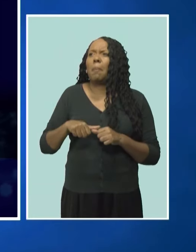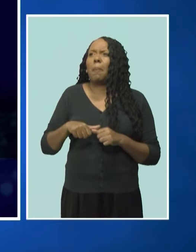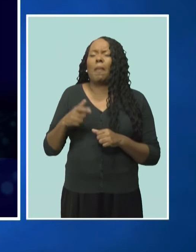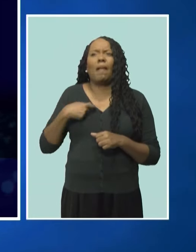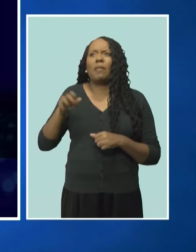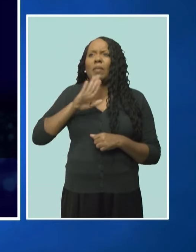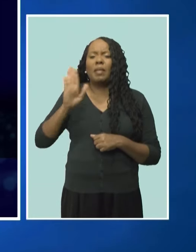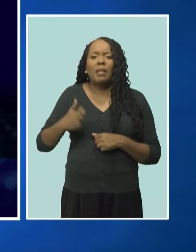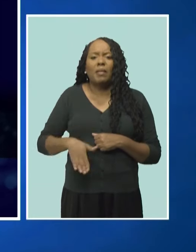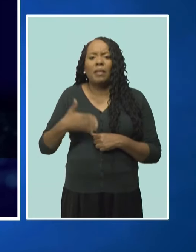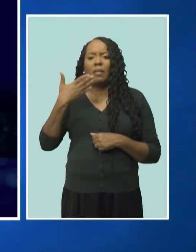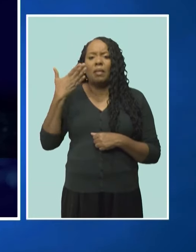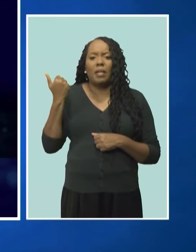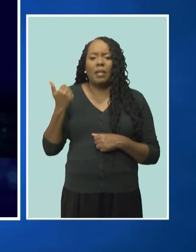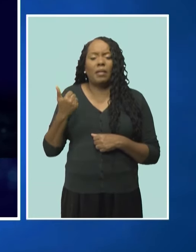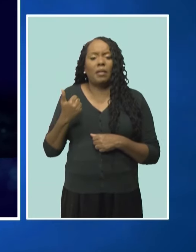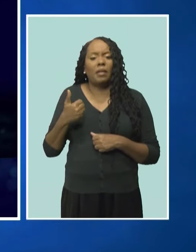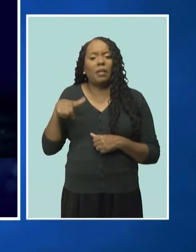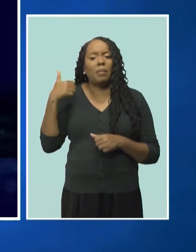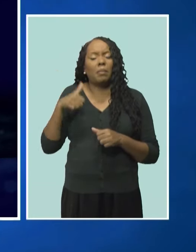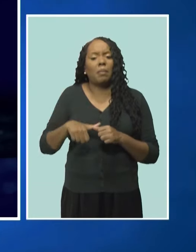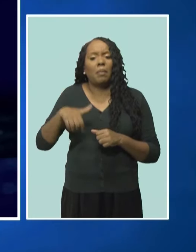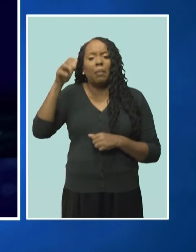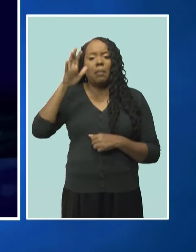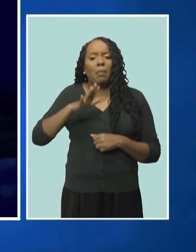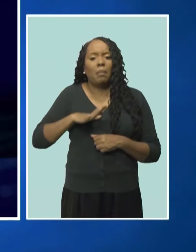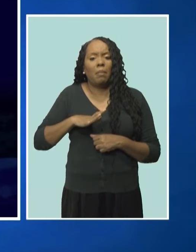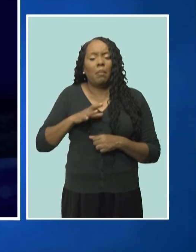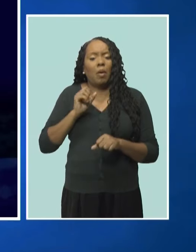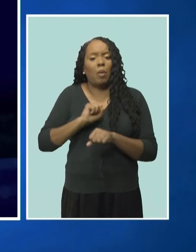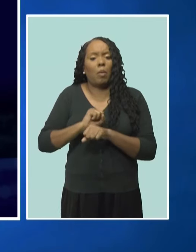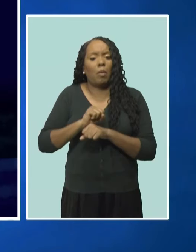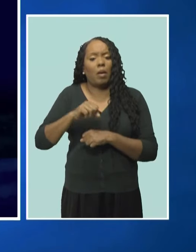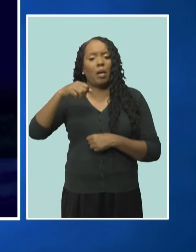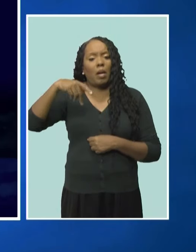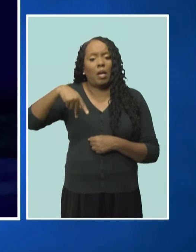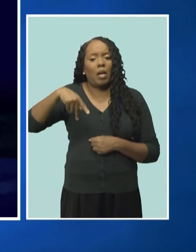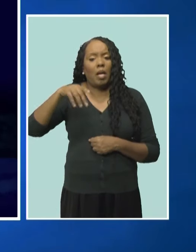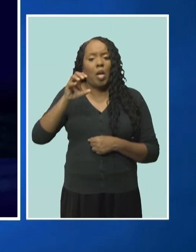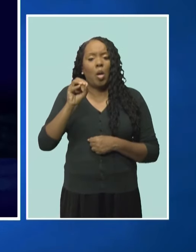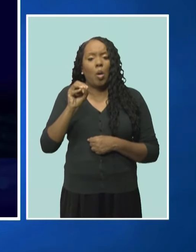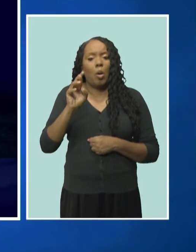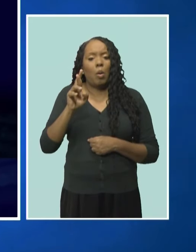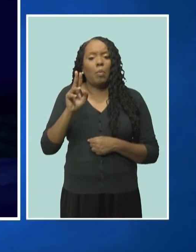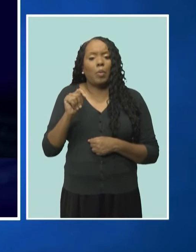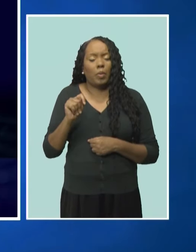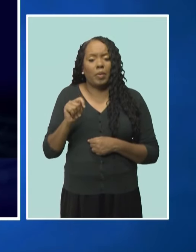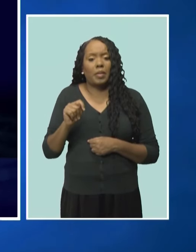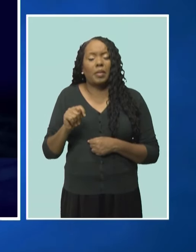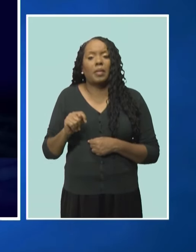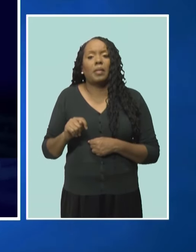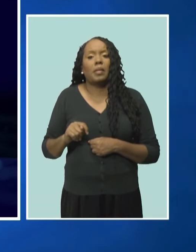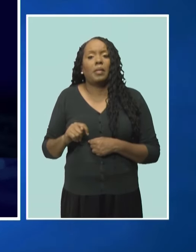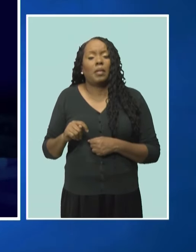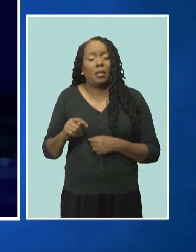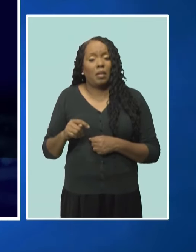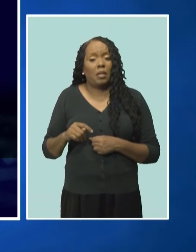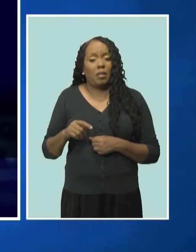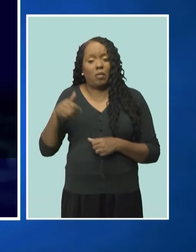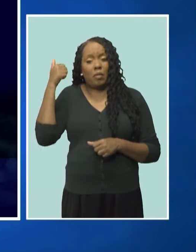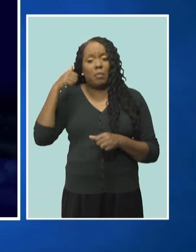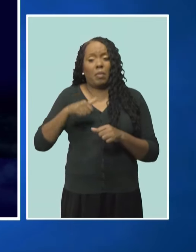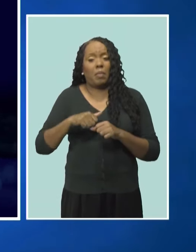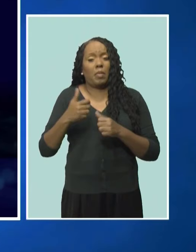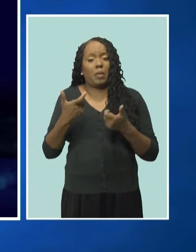we mourned a port worker who was crushed beneath a container. We can no longer label these as